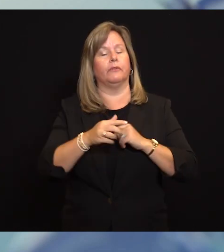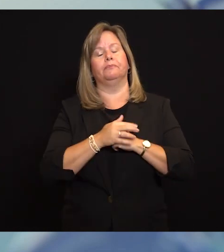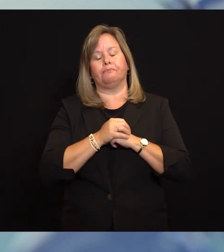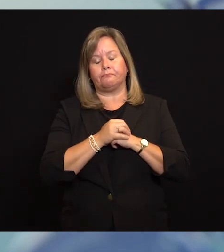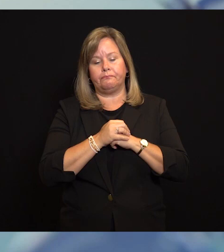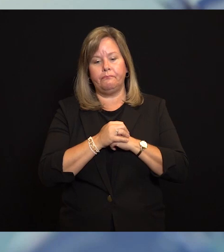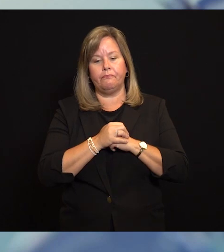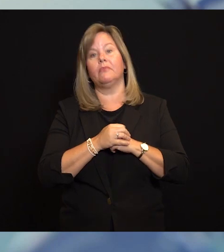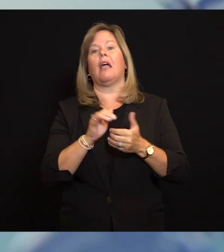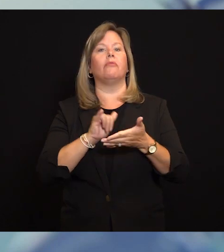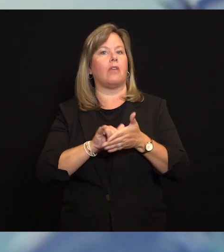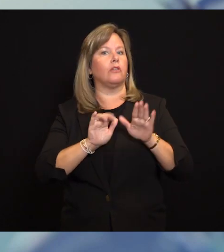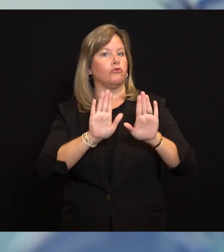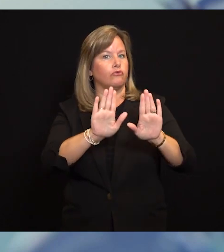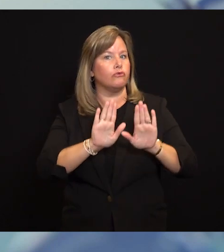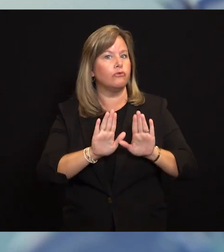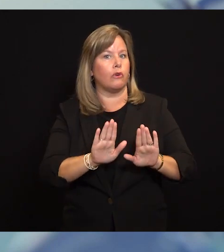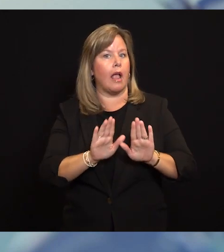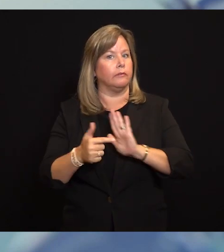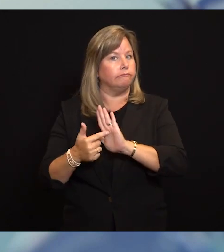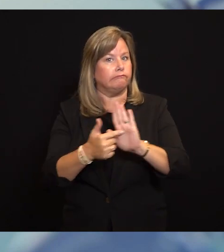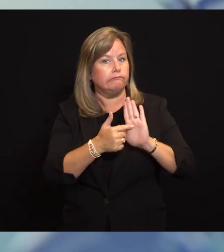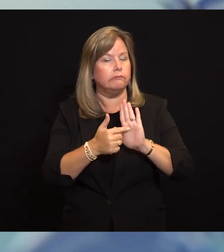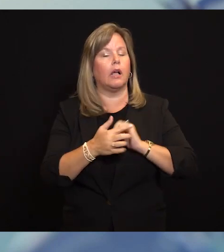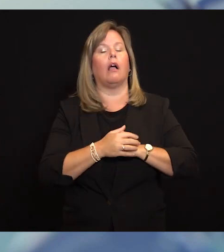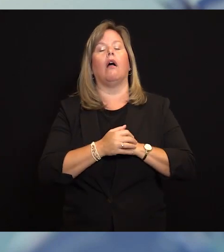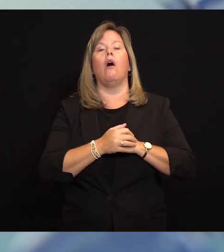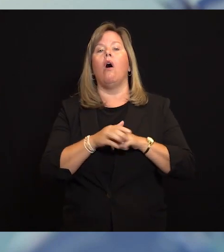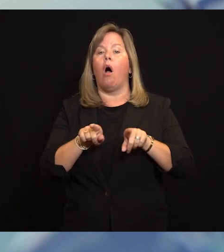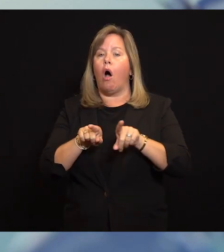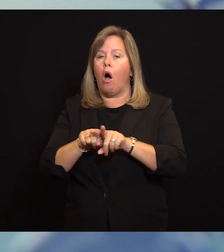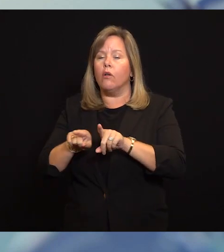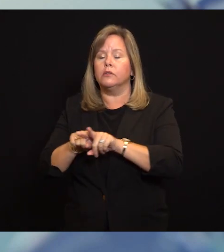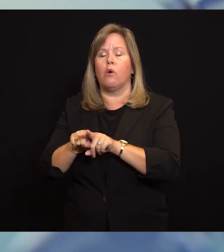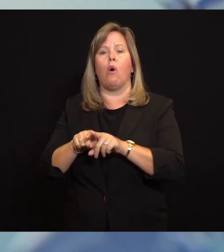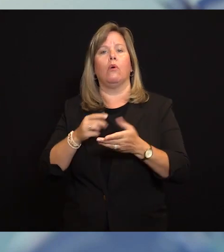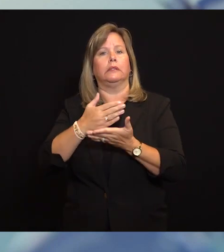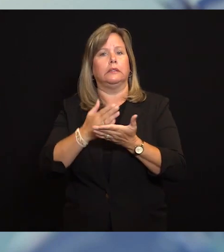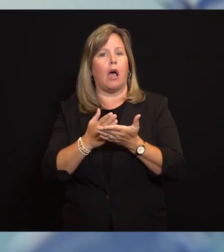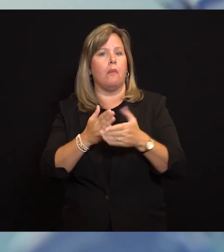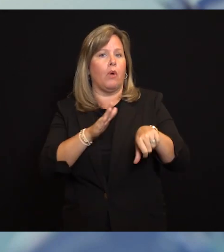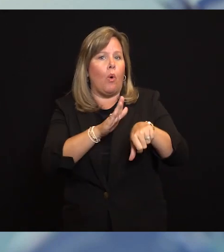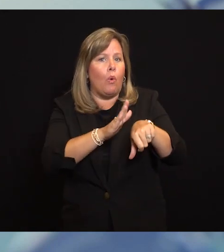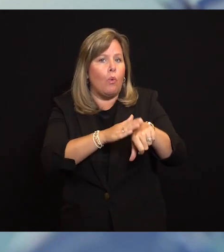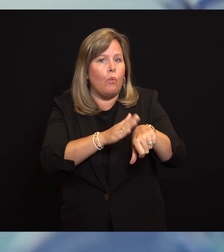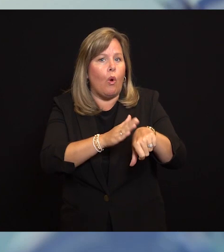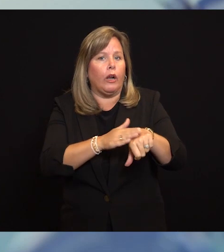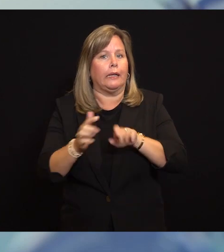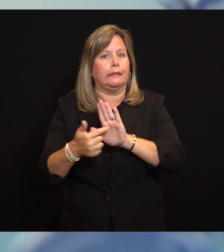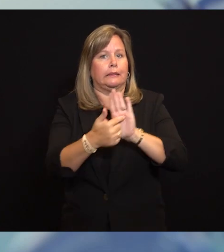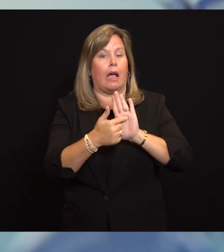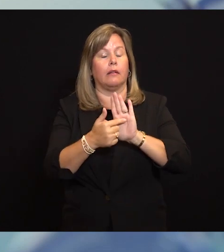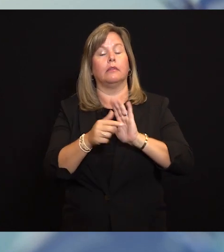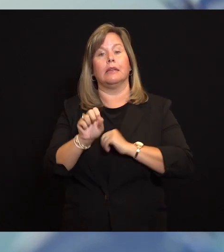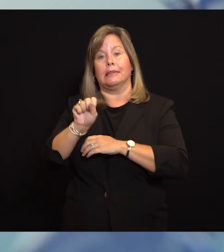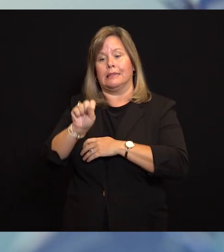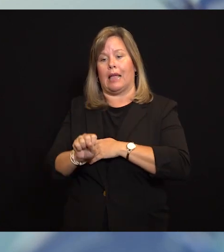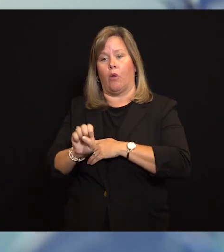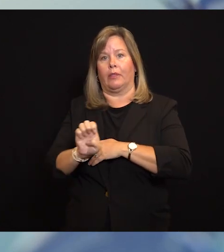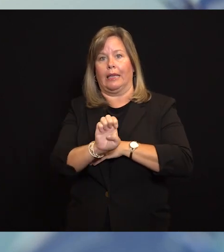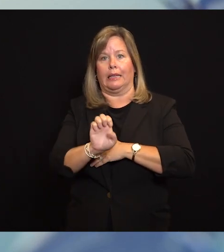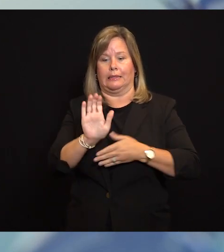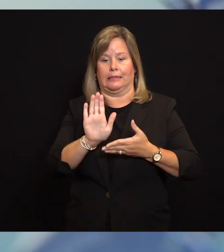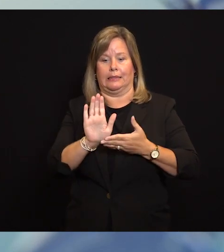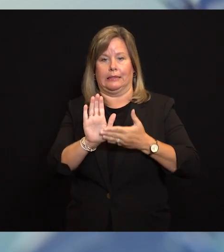County. However, there are still warning signs that this has not gone away. On the southeast side of the state, they continue to see much